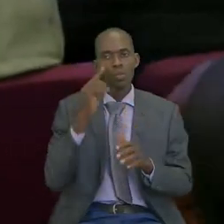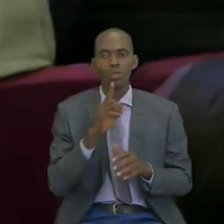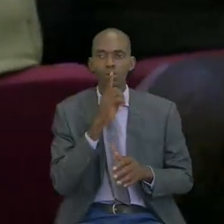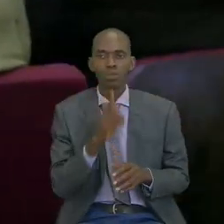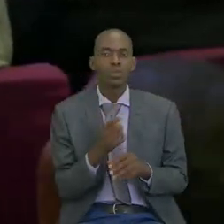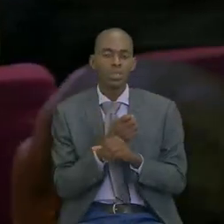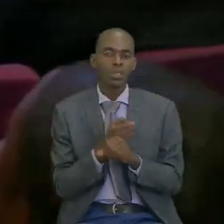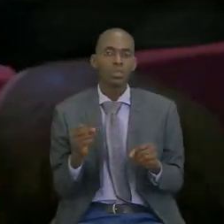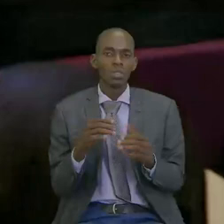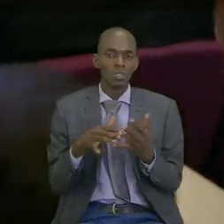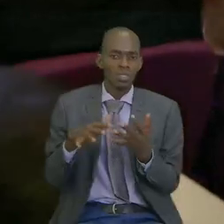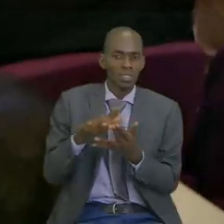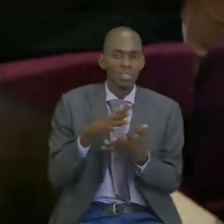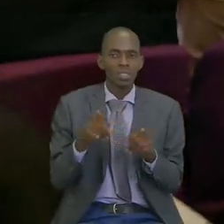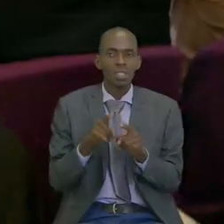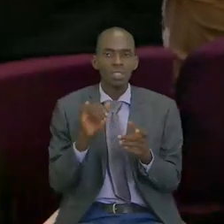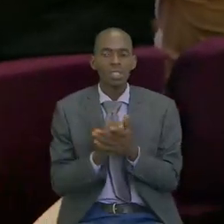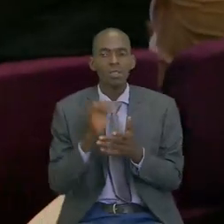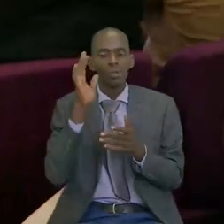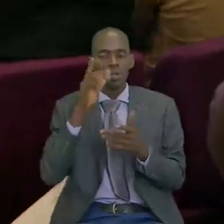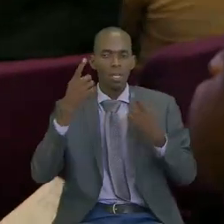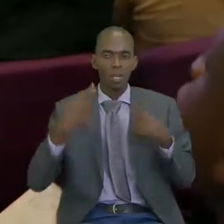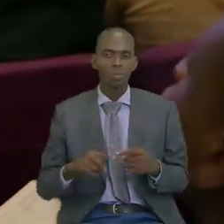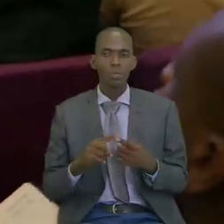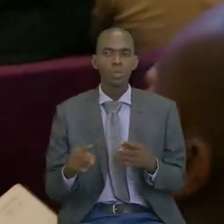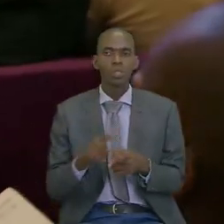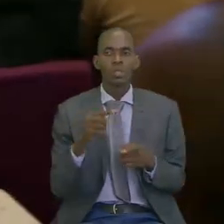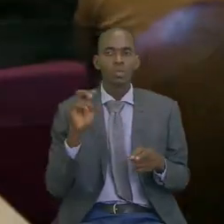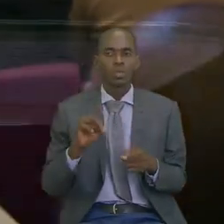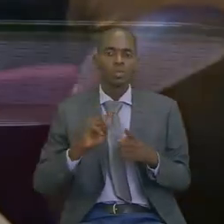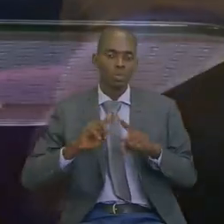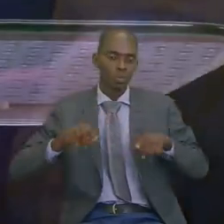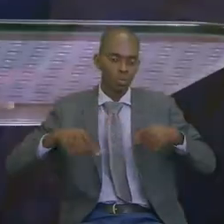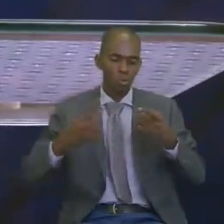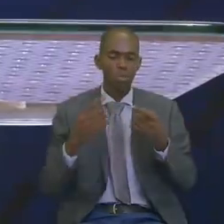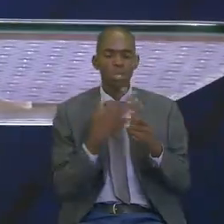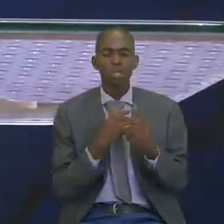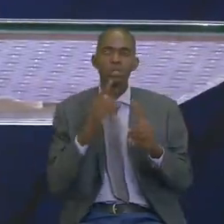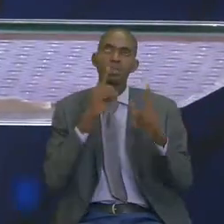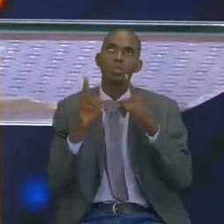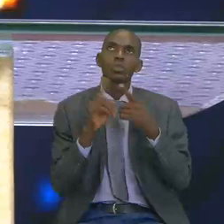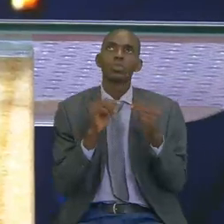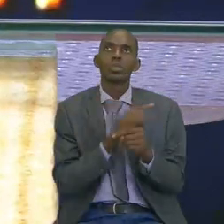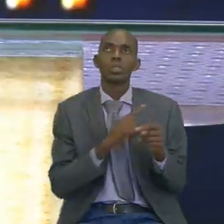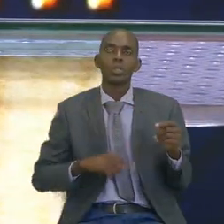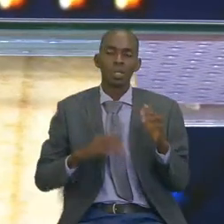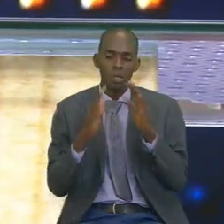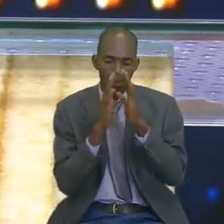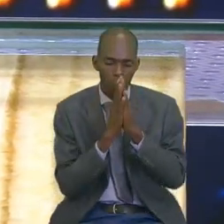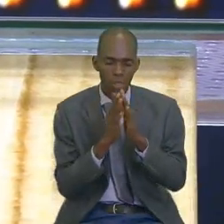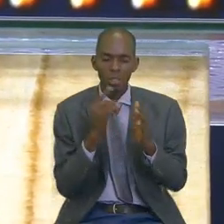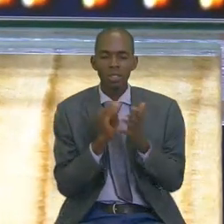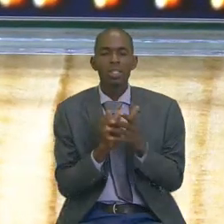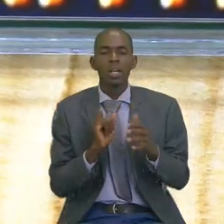going to happen to them, we ought to go on our knees, on our faces, and tell the Lord, I don't want to have